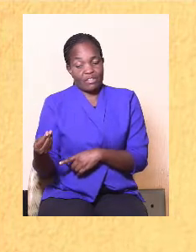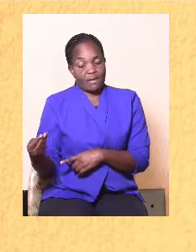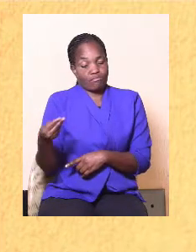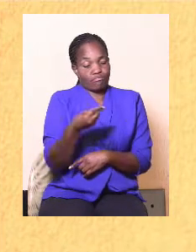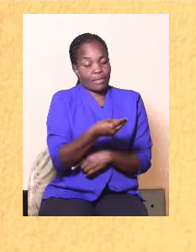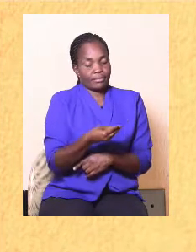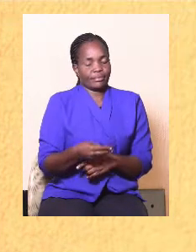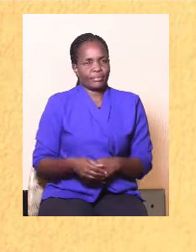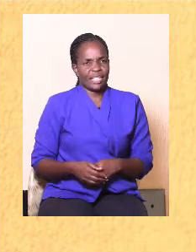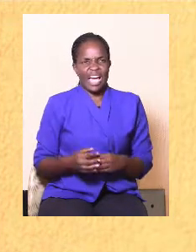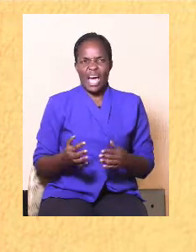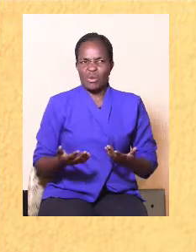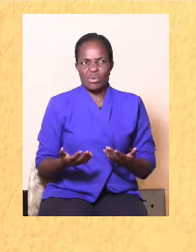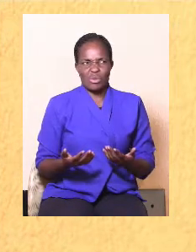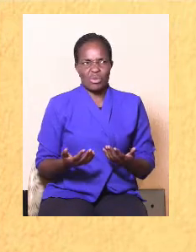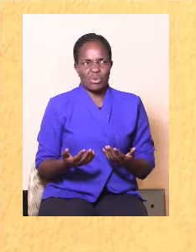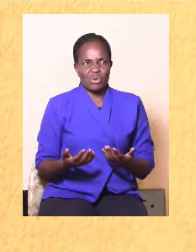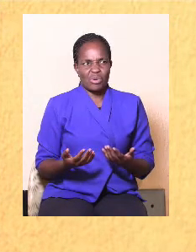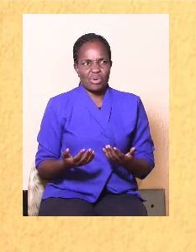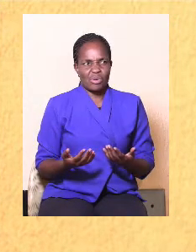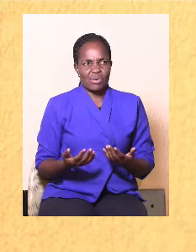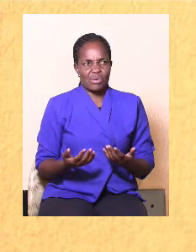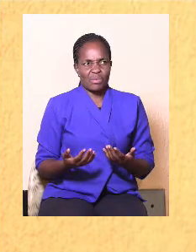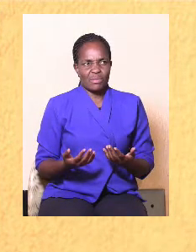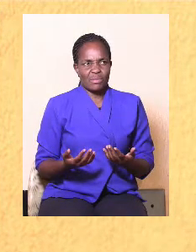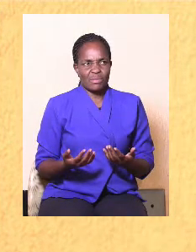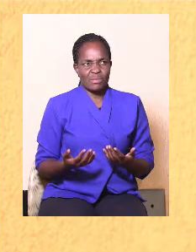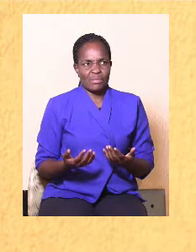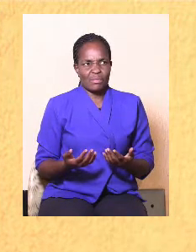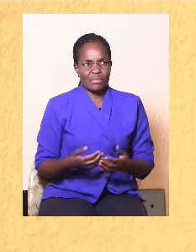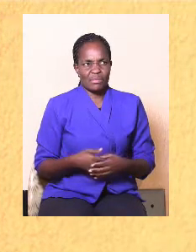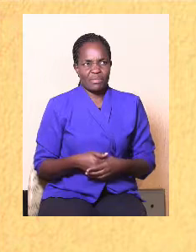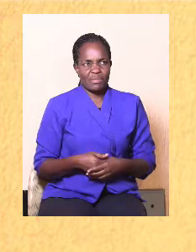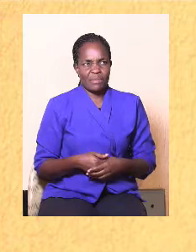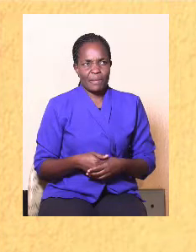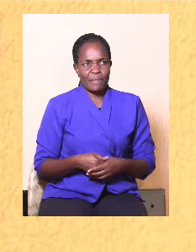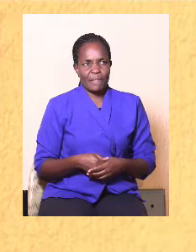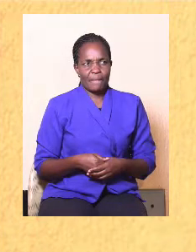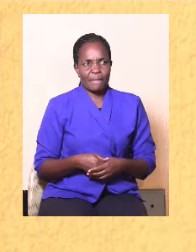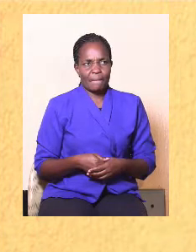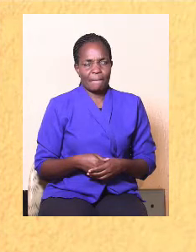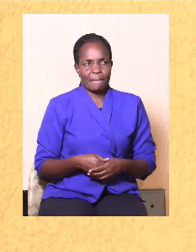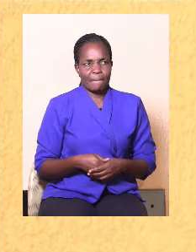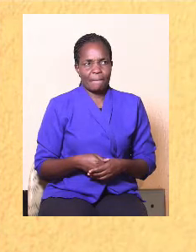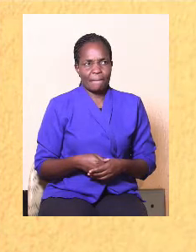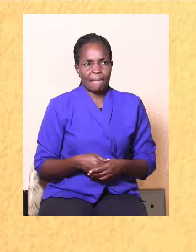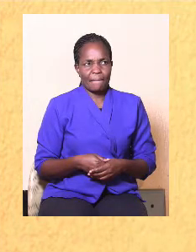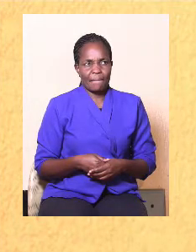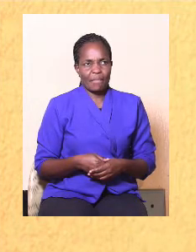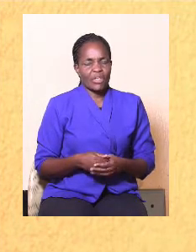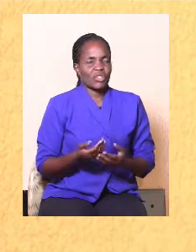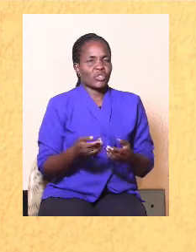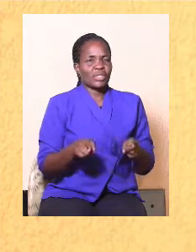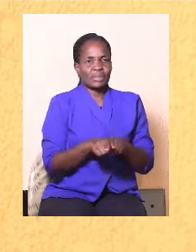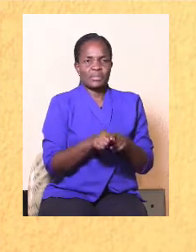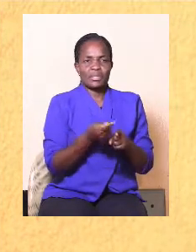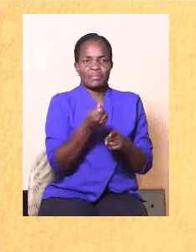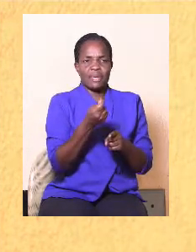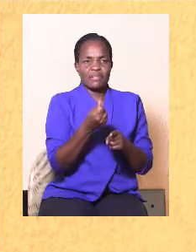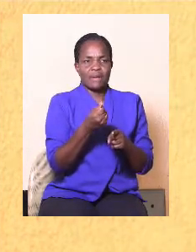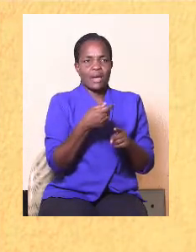You will receive your money by receiving a wallet. We all know the wallets. Some talk about Blue Wallet,